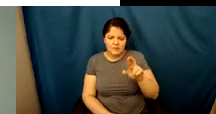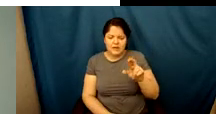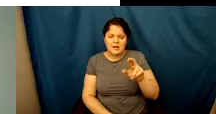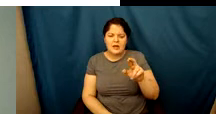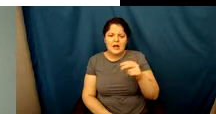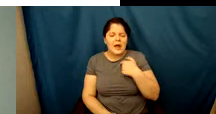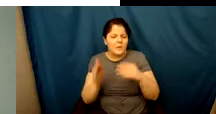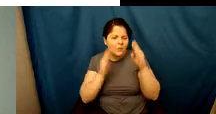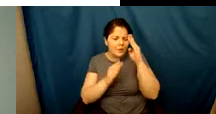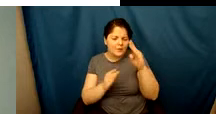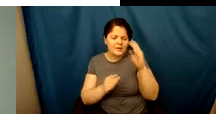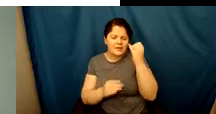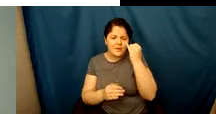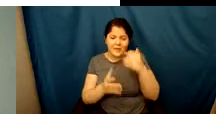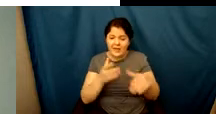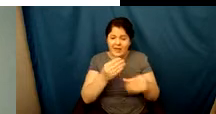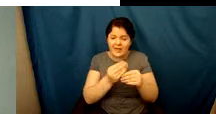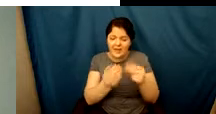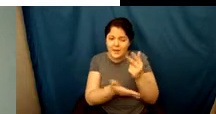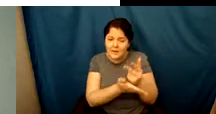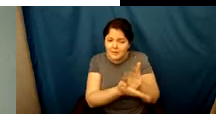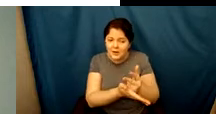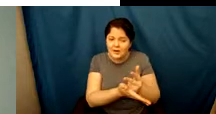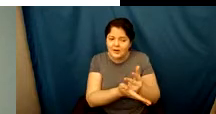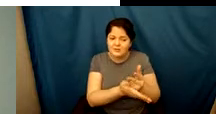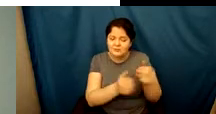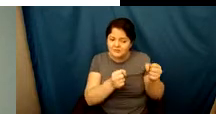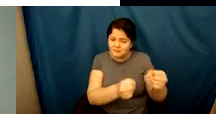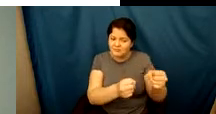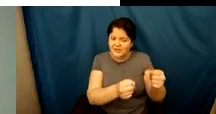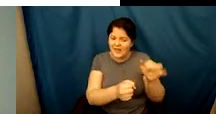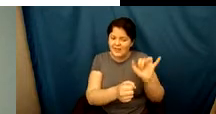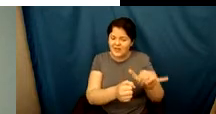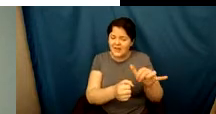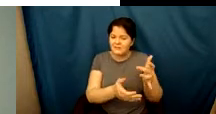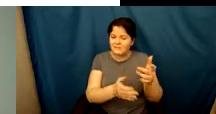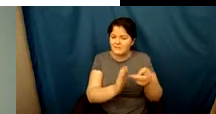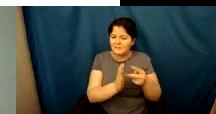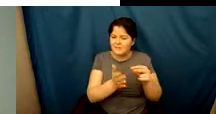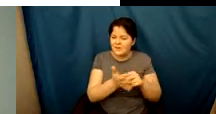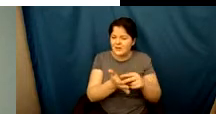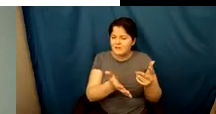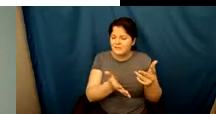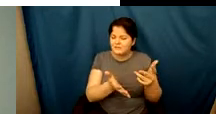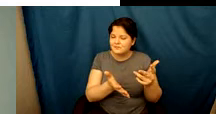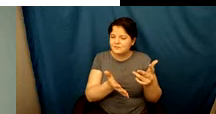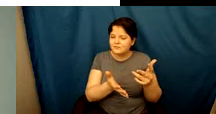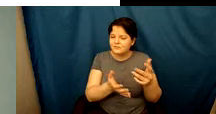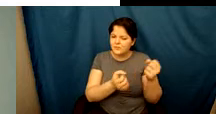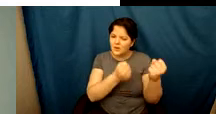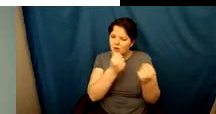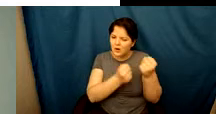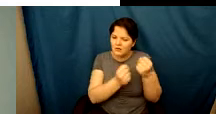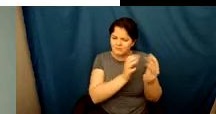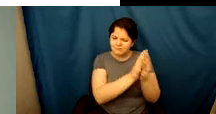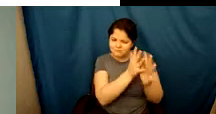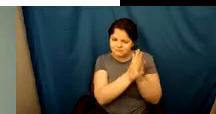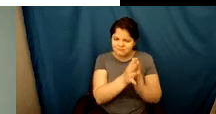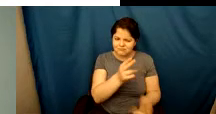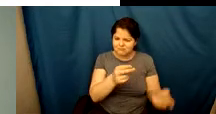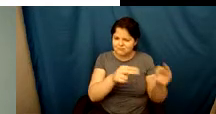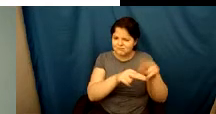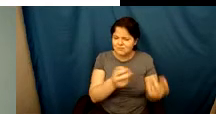I'm just worried that if we add parking, then that'll increase car traffic to the area when West Liberty and McFarland